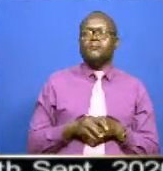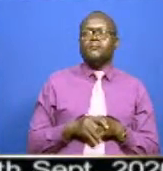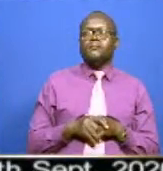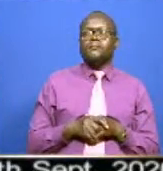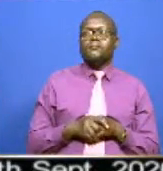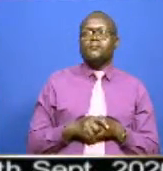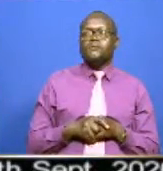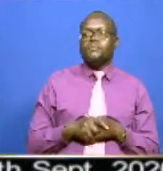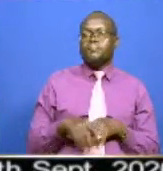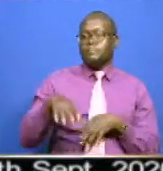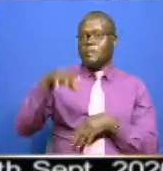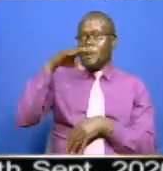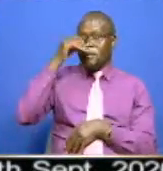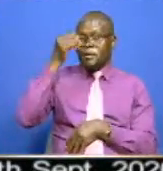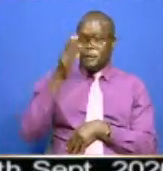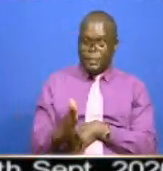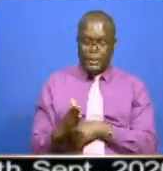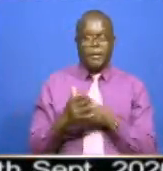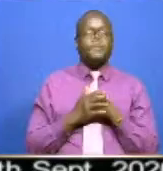Mr. Speaker,